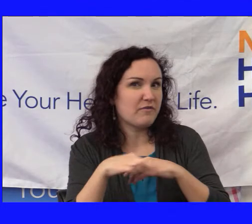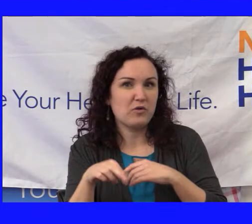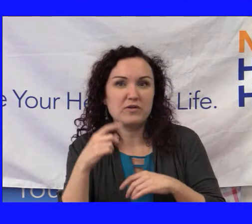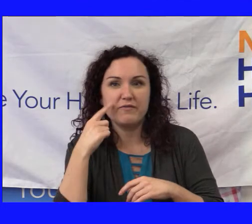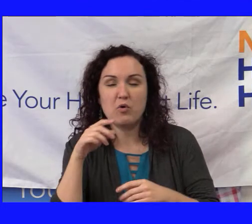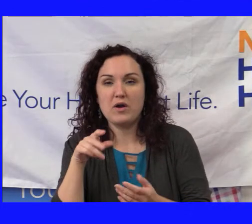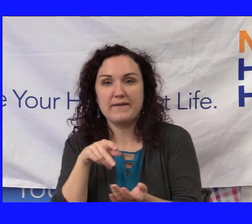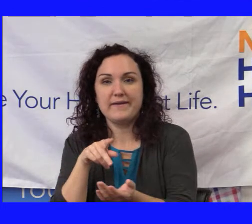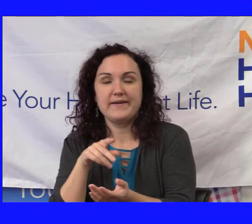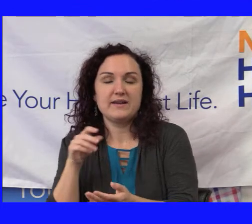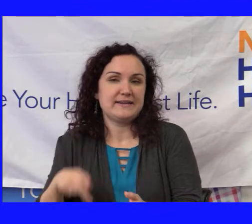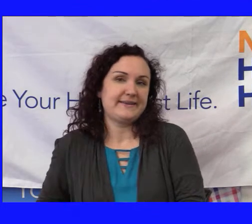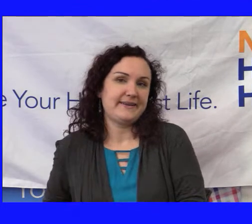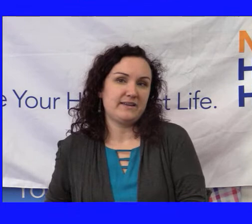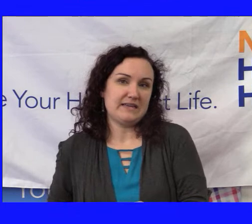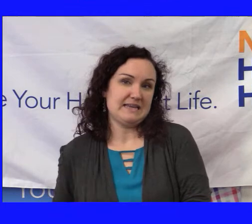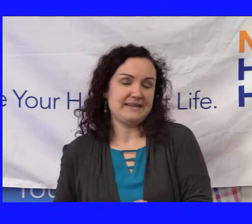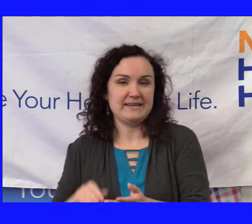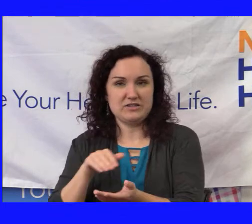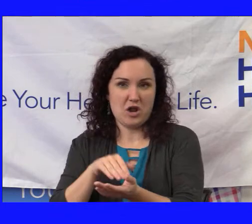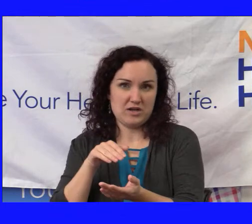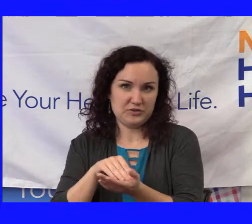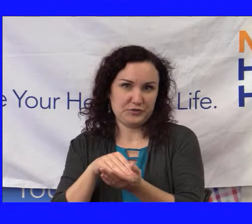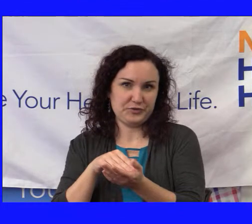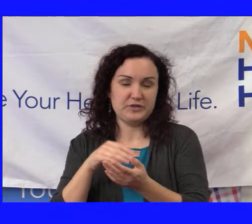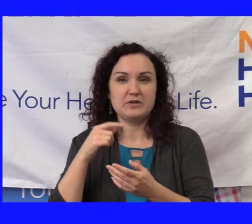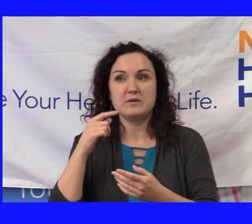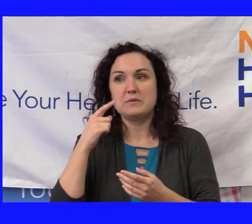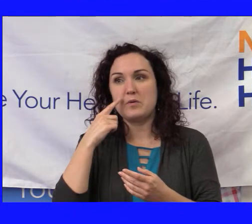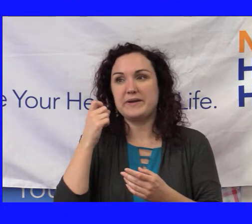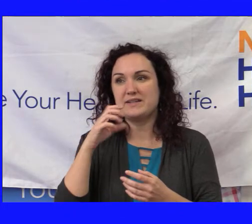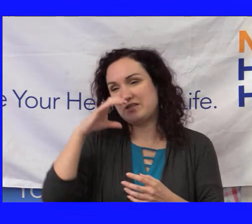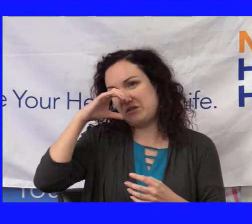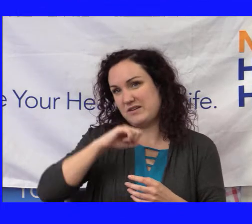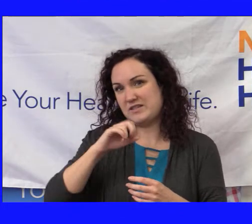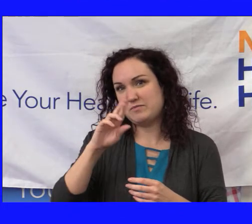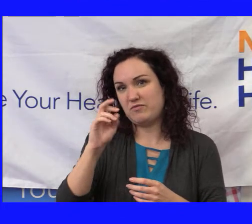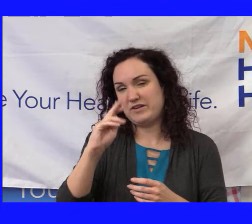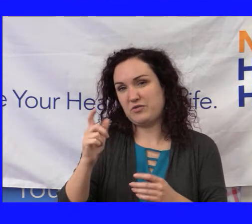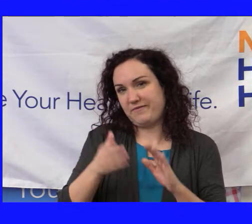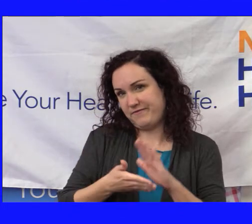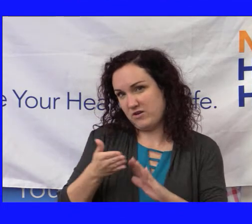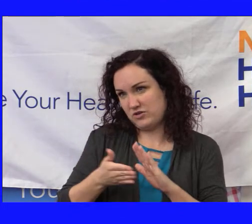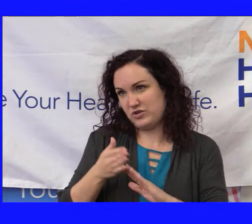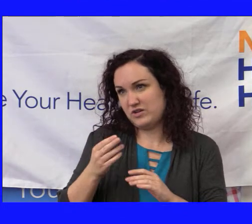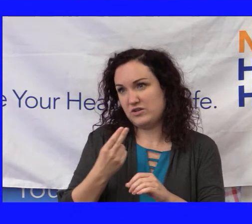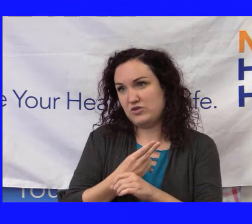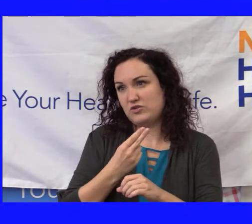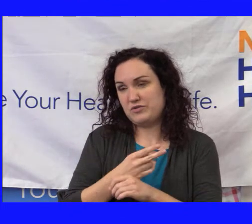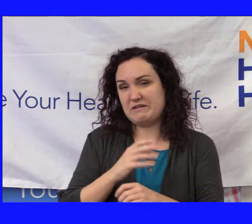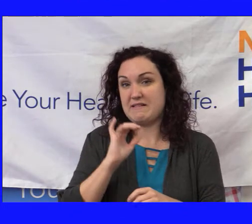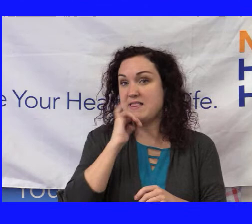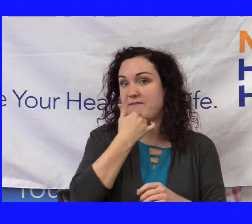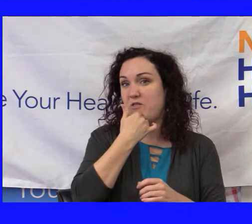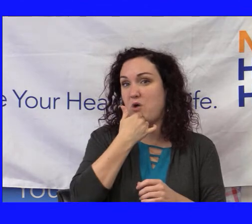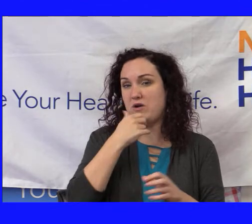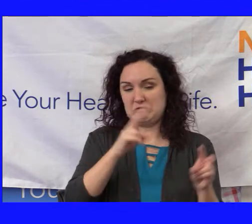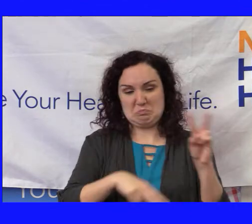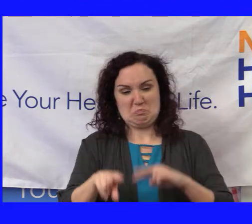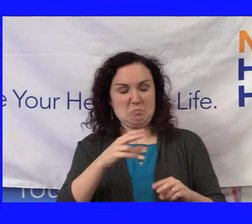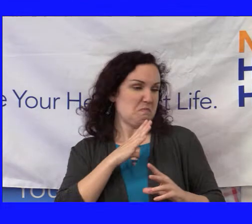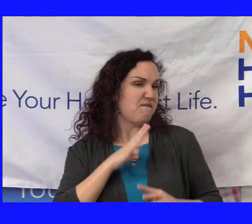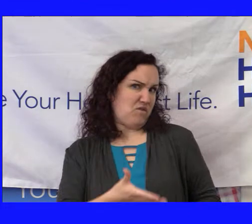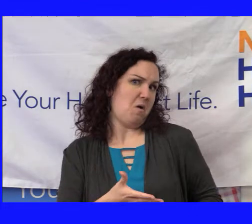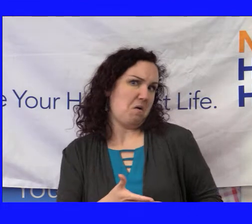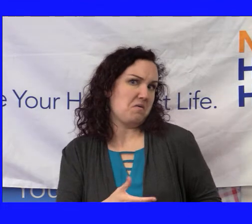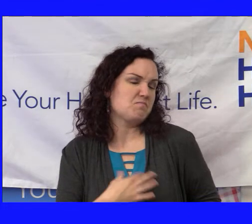to the nephrologist because their estimated renal function using the flawed measure looks